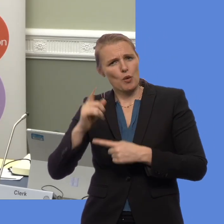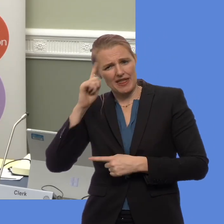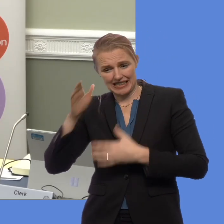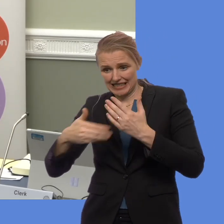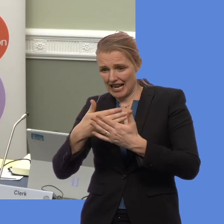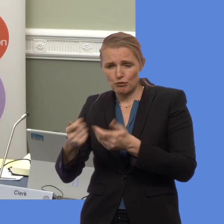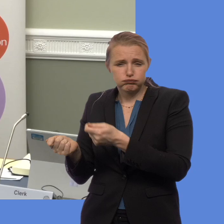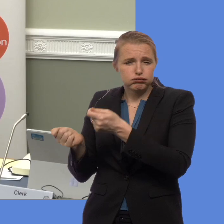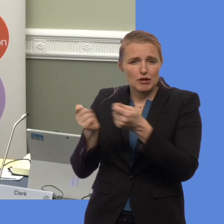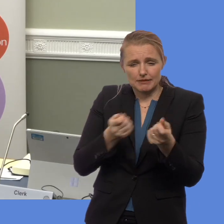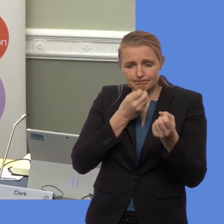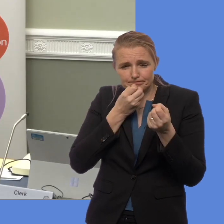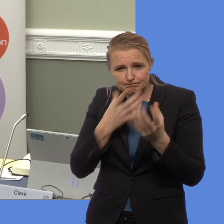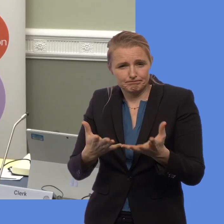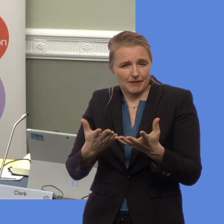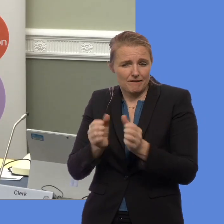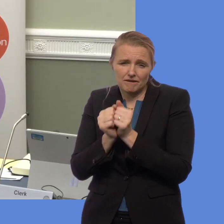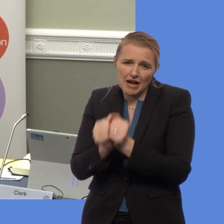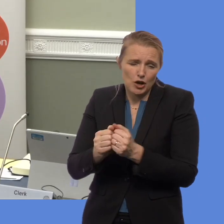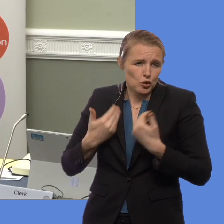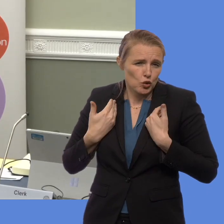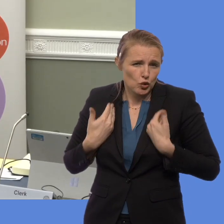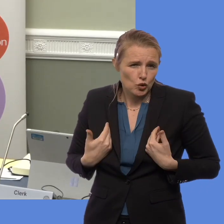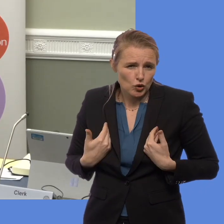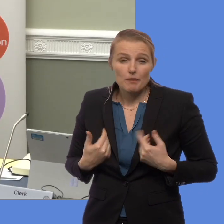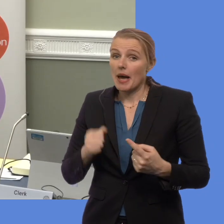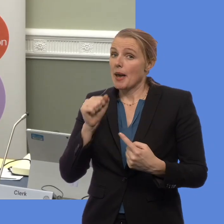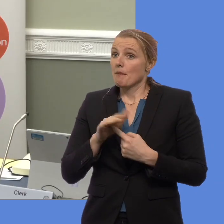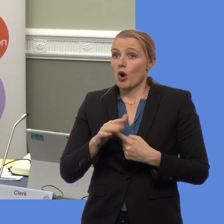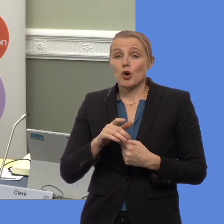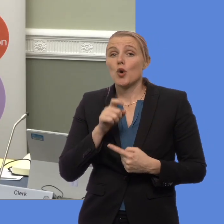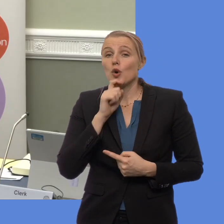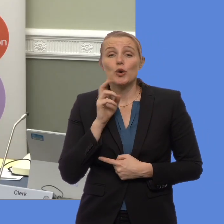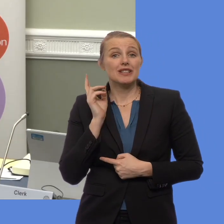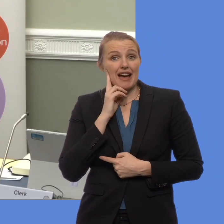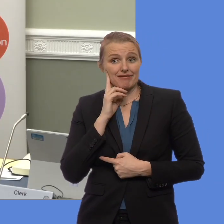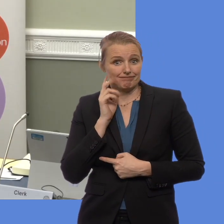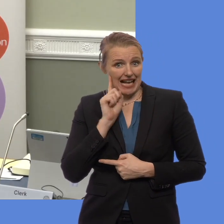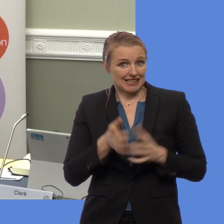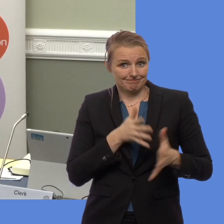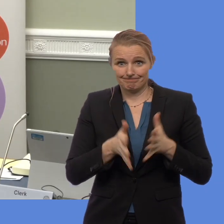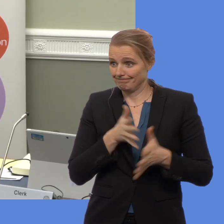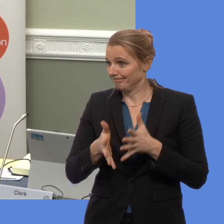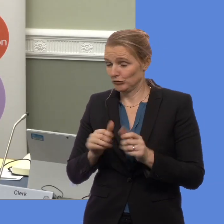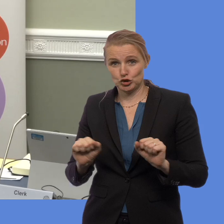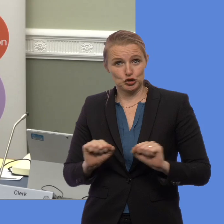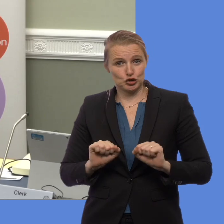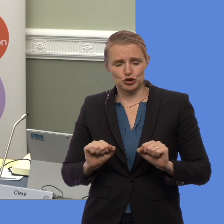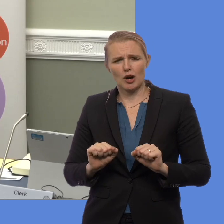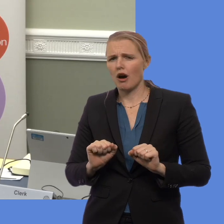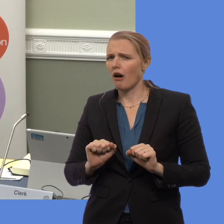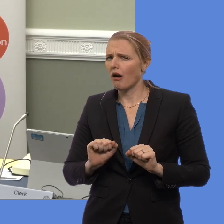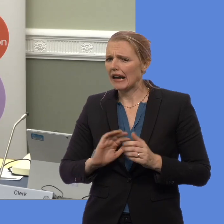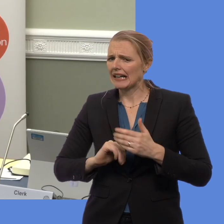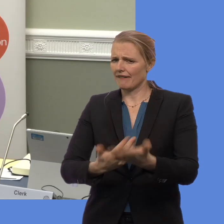do think there's an important point around how we ensure that people who maybe don't speak either of those languages are given forms of,